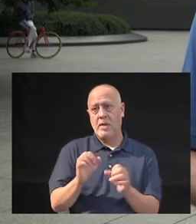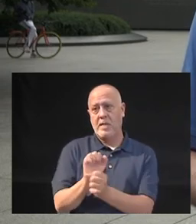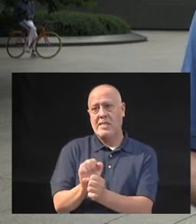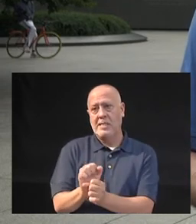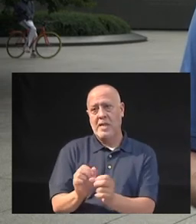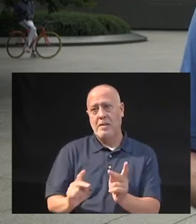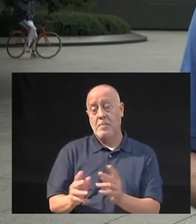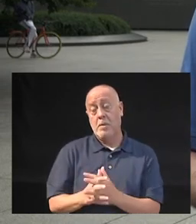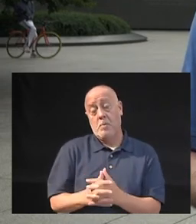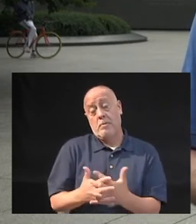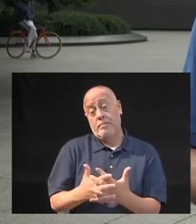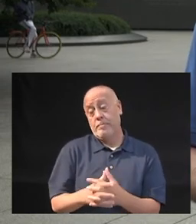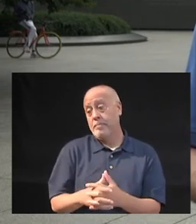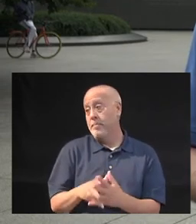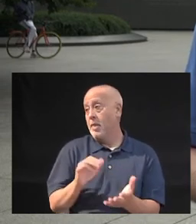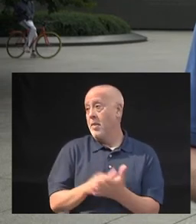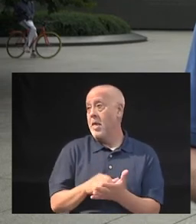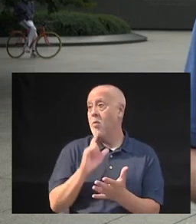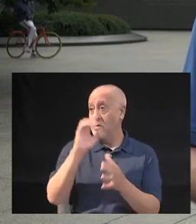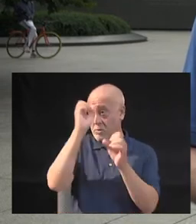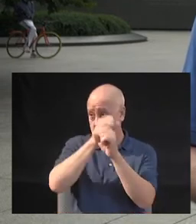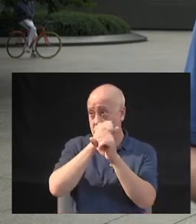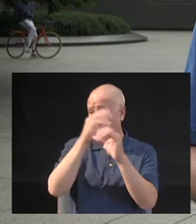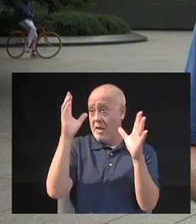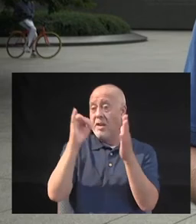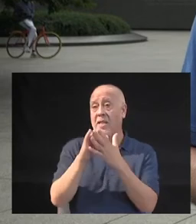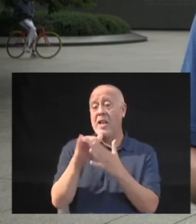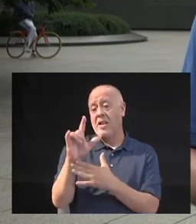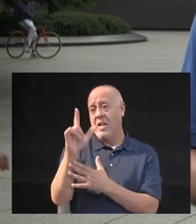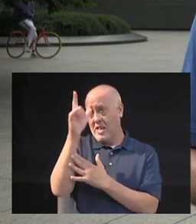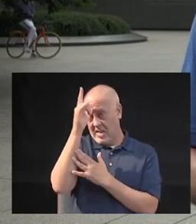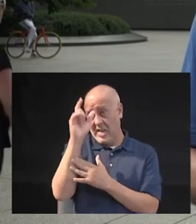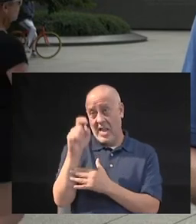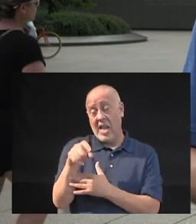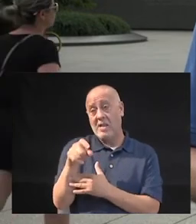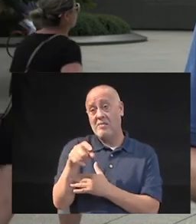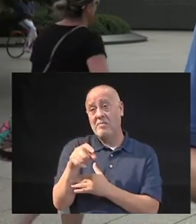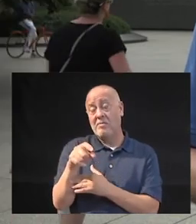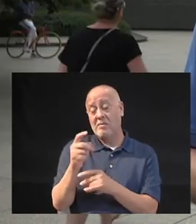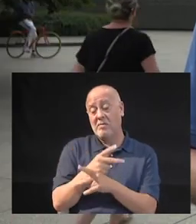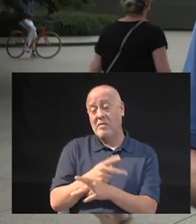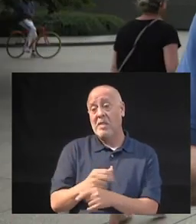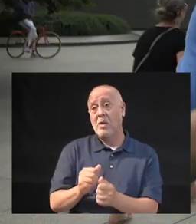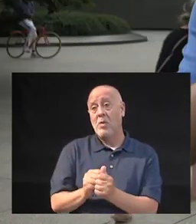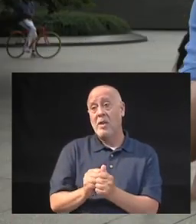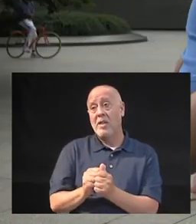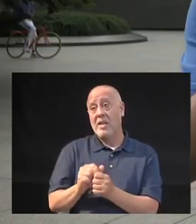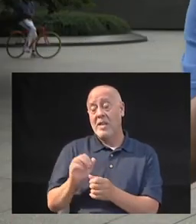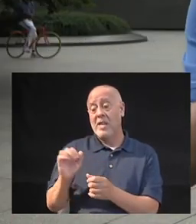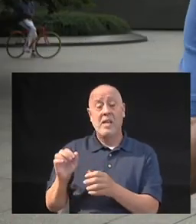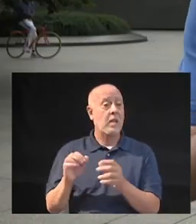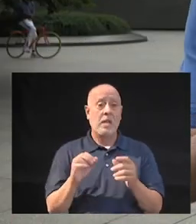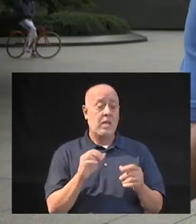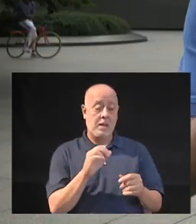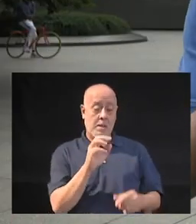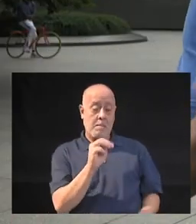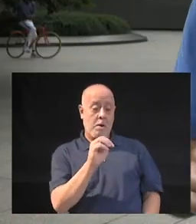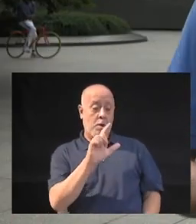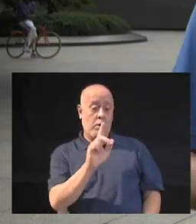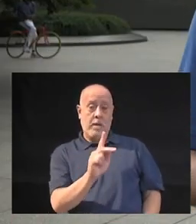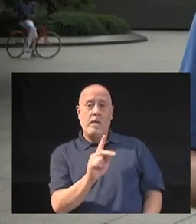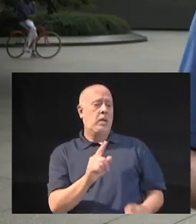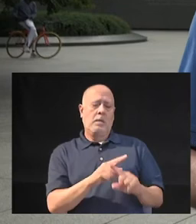people. That was the reality that Lincoln had to deal with in his political calculations. King, by this time, has a